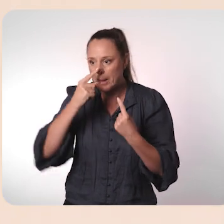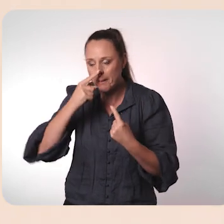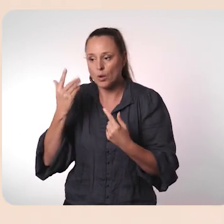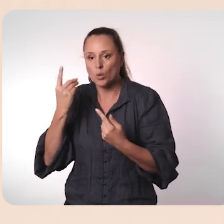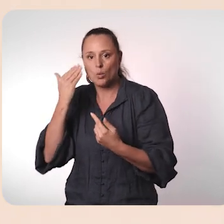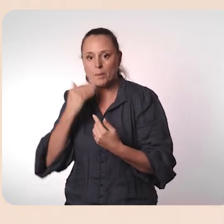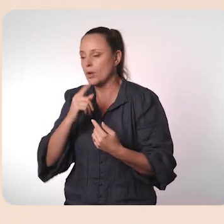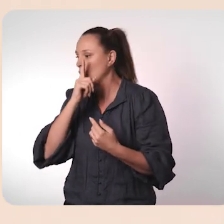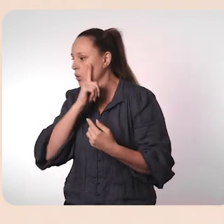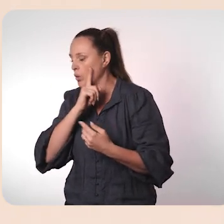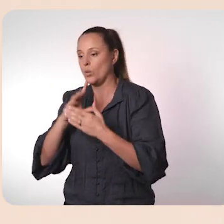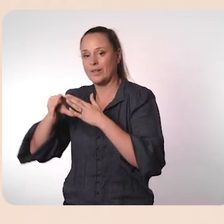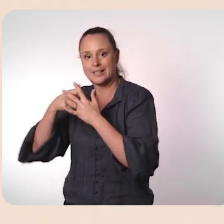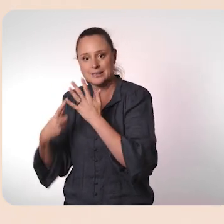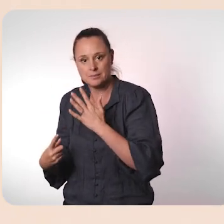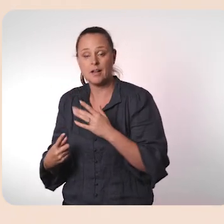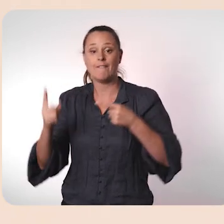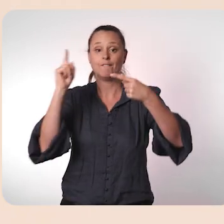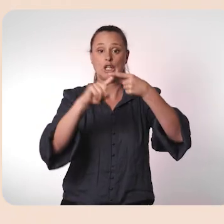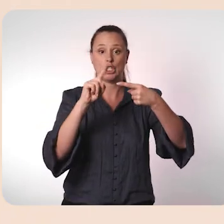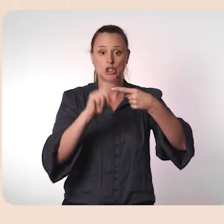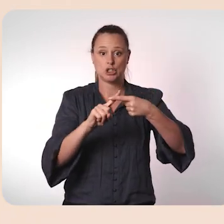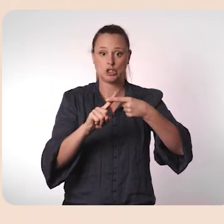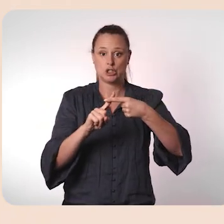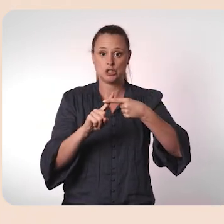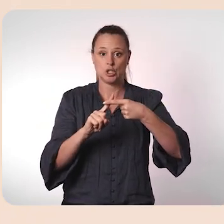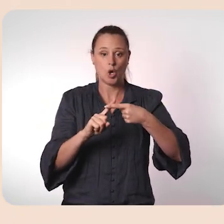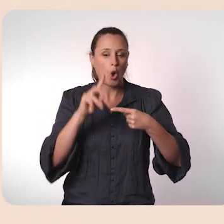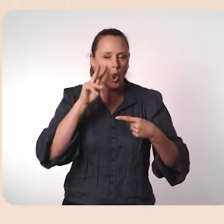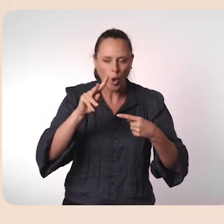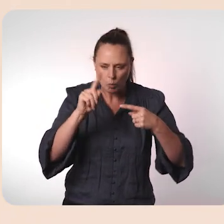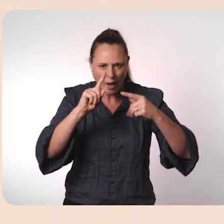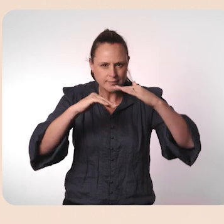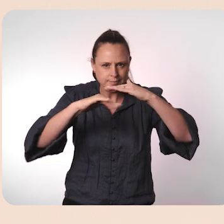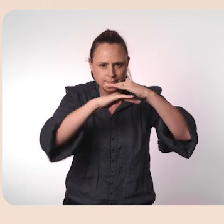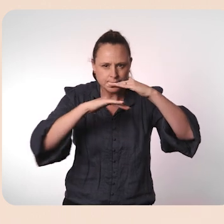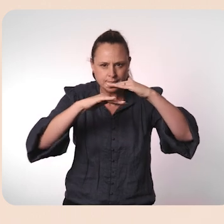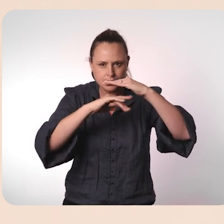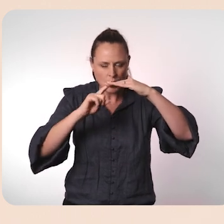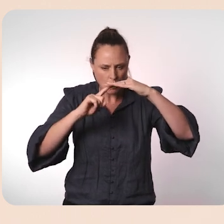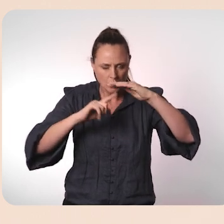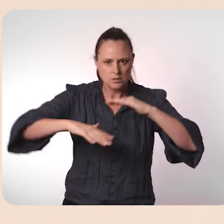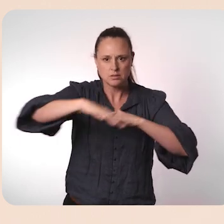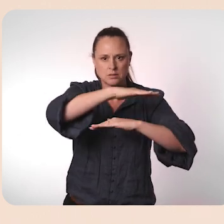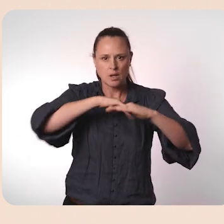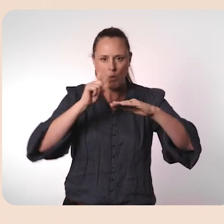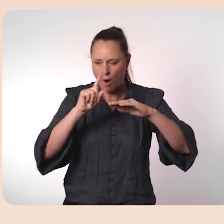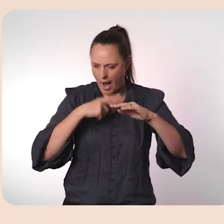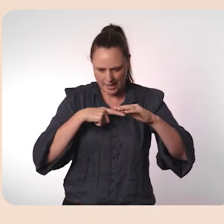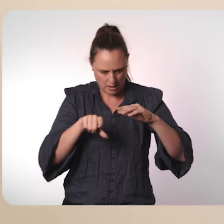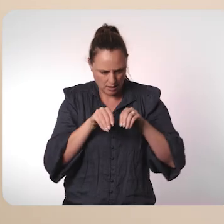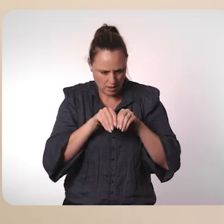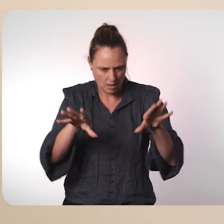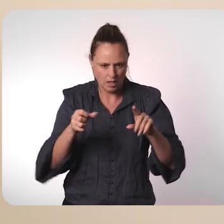disabilities. Action 1. Address the underlying social context that gives rise to violence against women and girls with